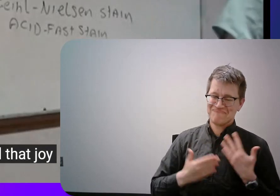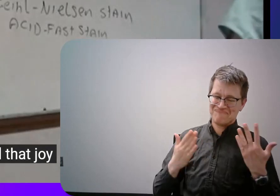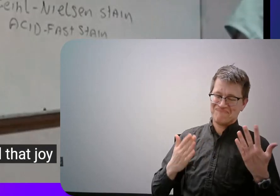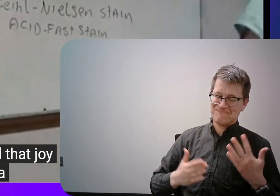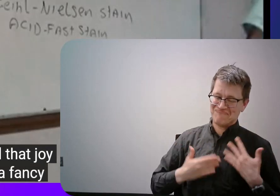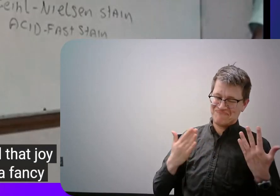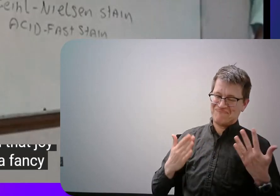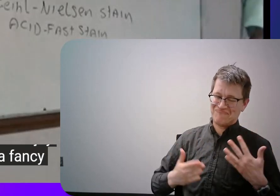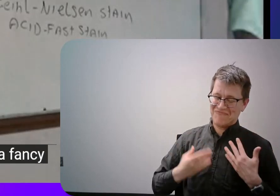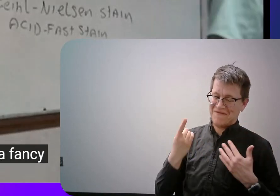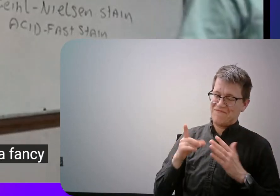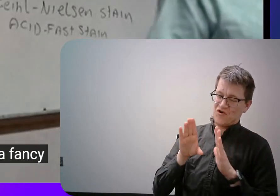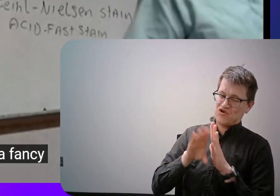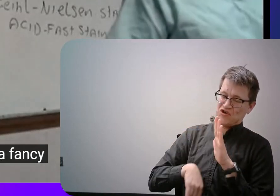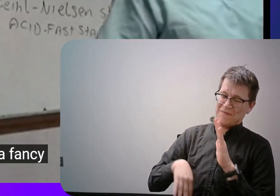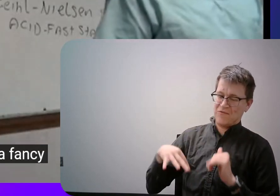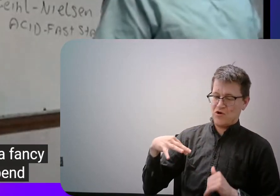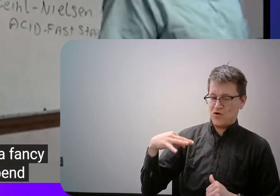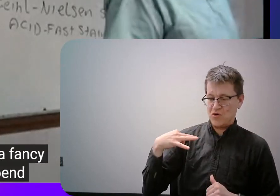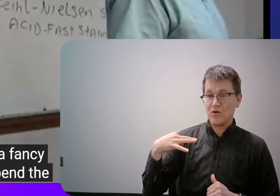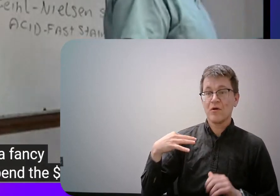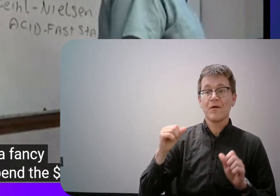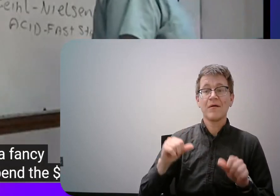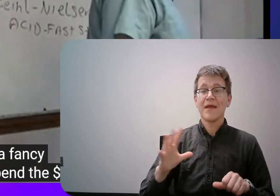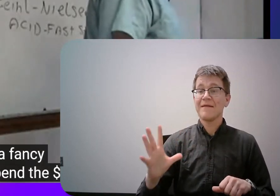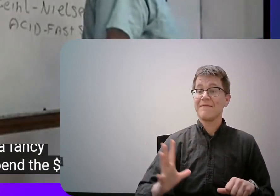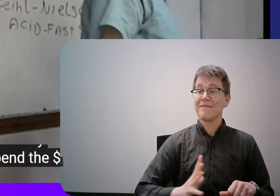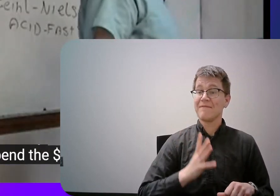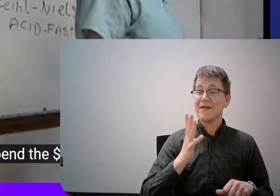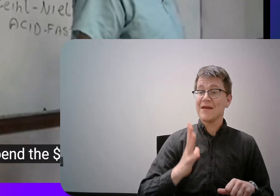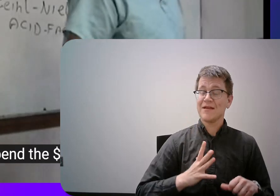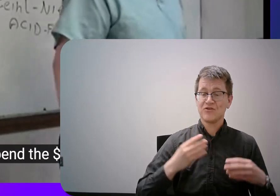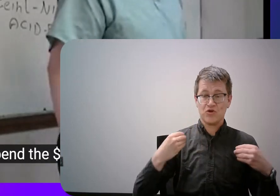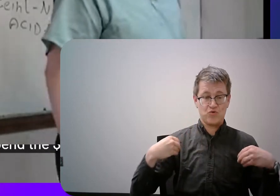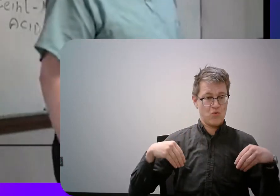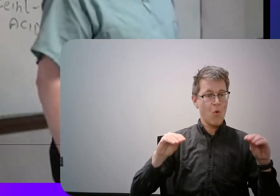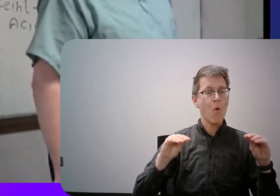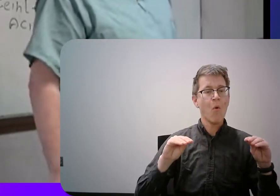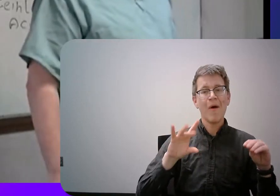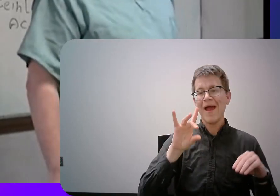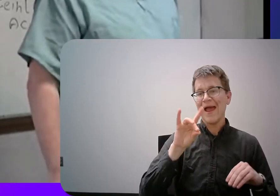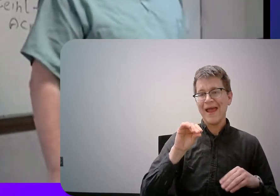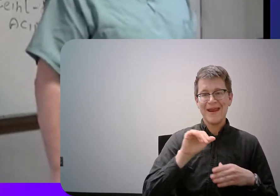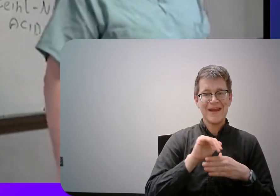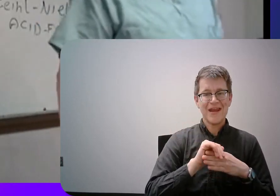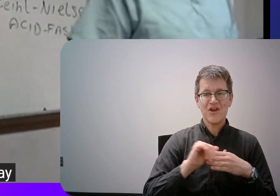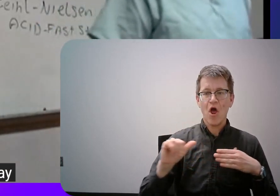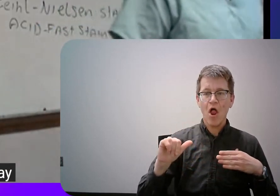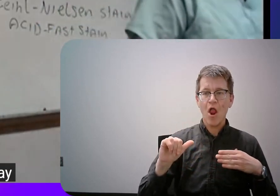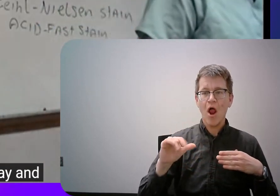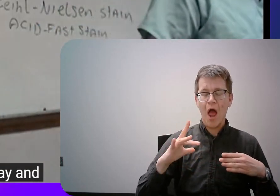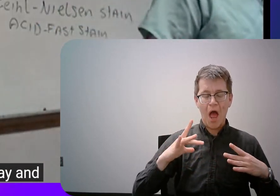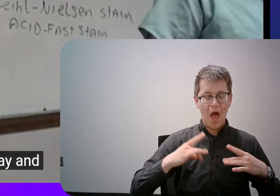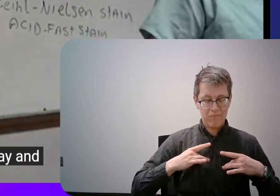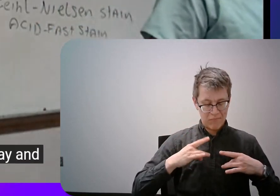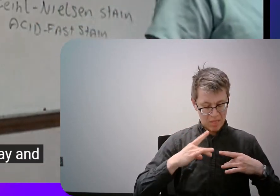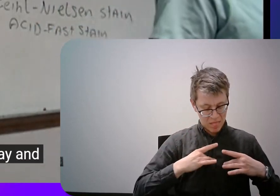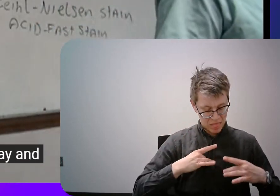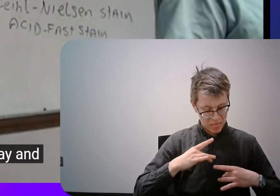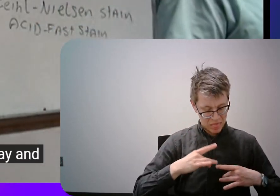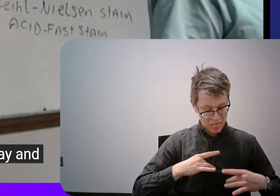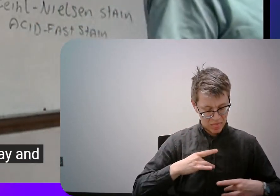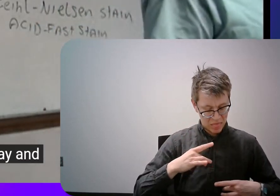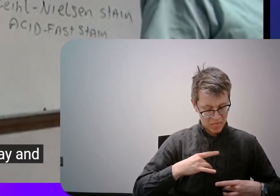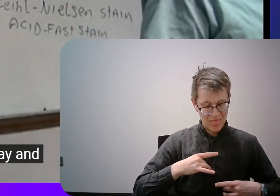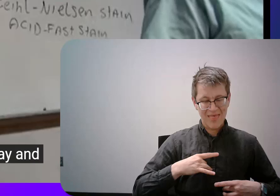Or I can go to a fancy store like Brooks Brothers, spend $80 for a shirt. It'll stain, and the stain will stay.